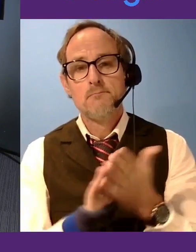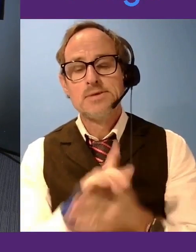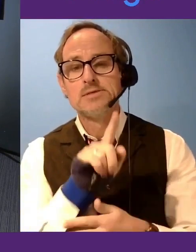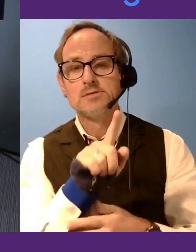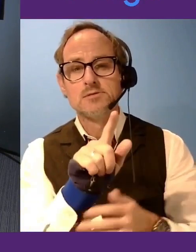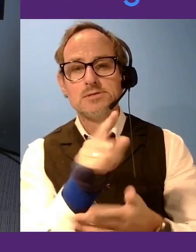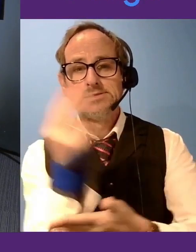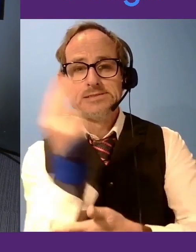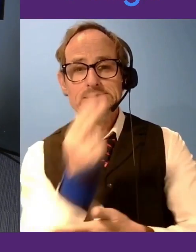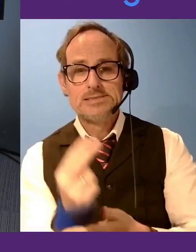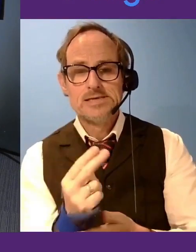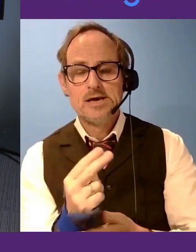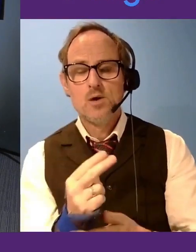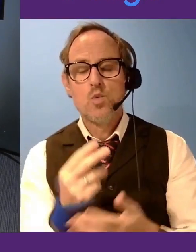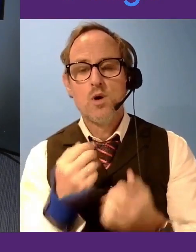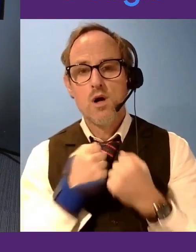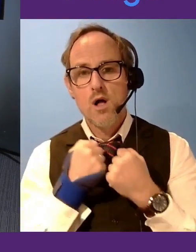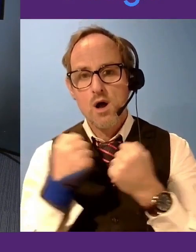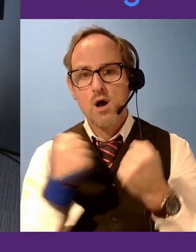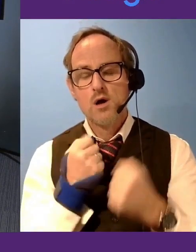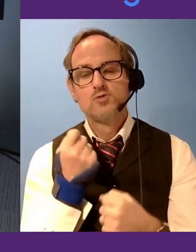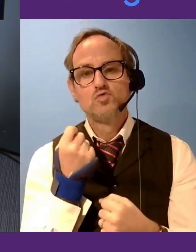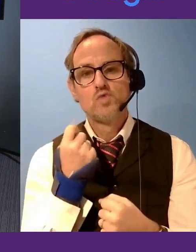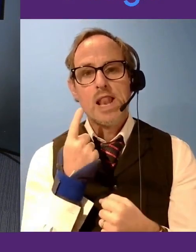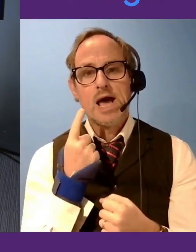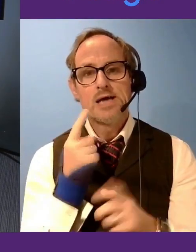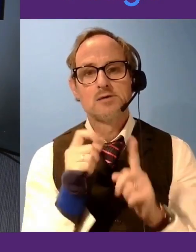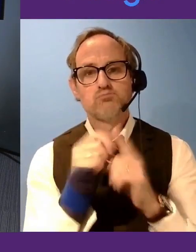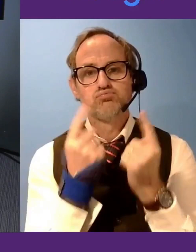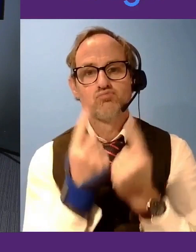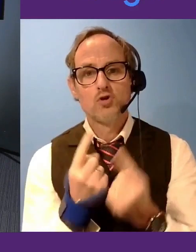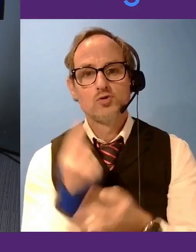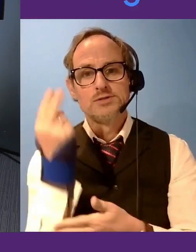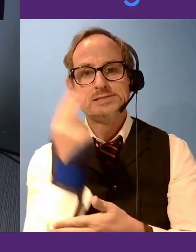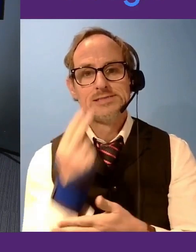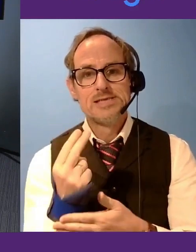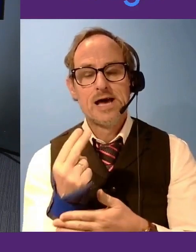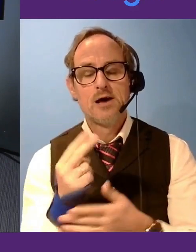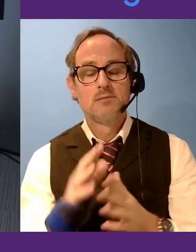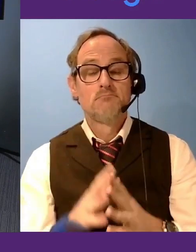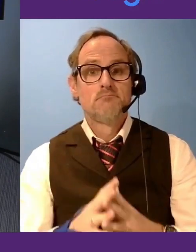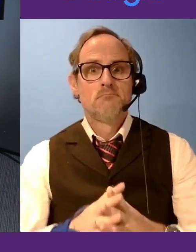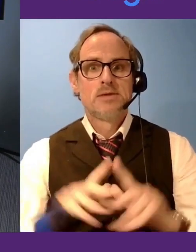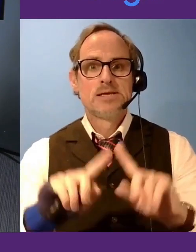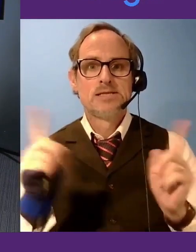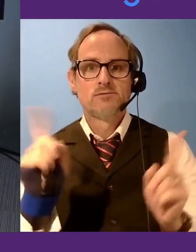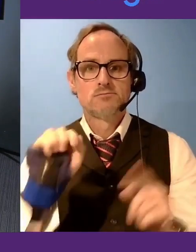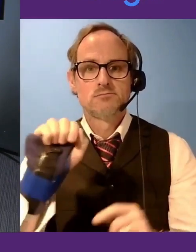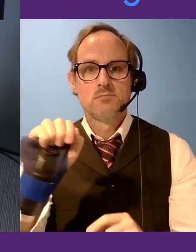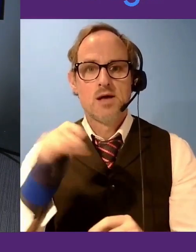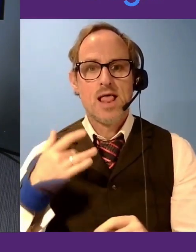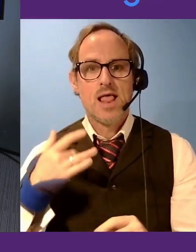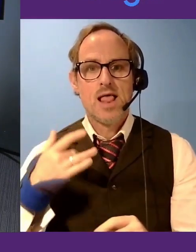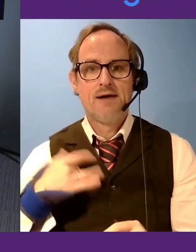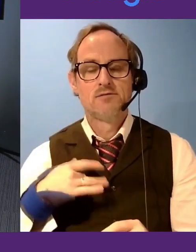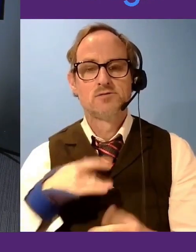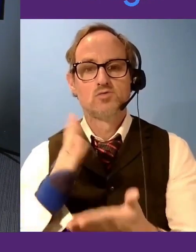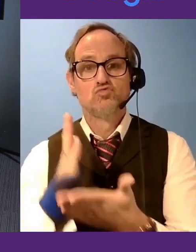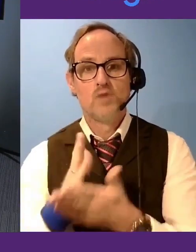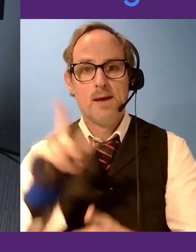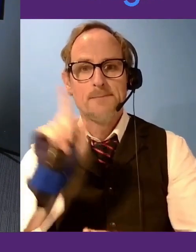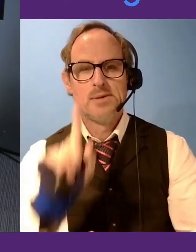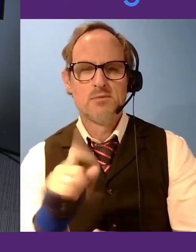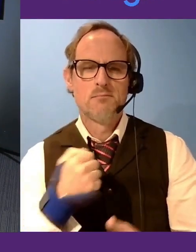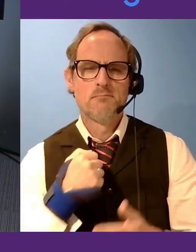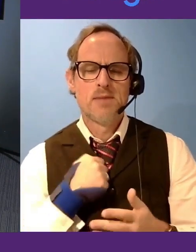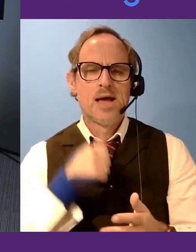a difference in real people. There's this is my first role as an accessibility expert.